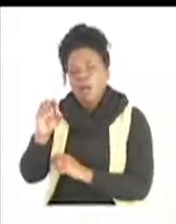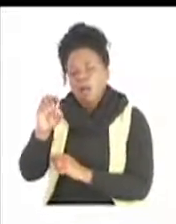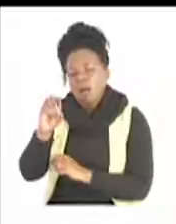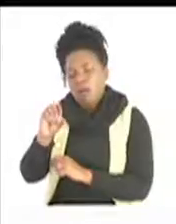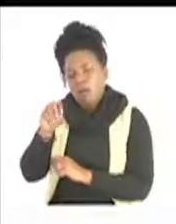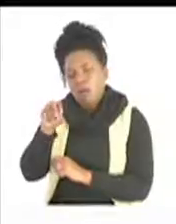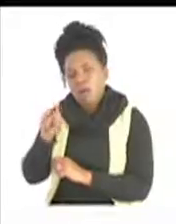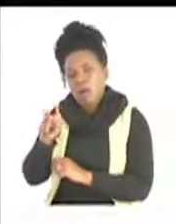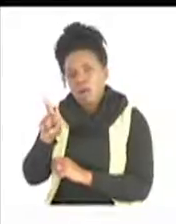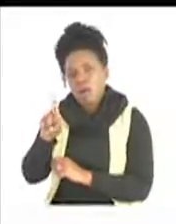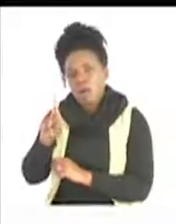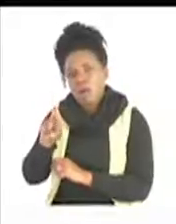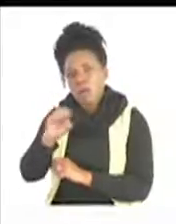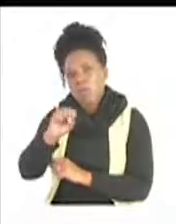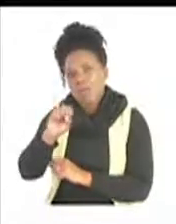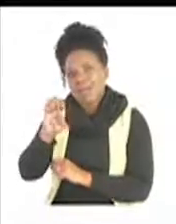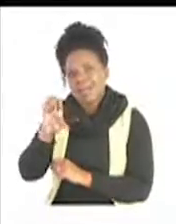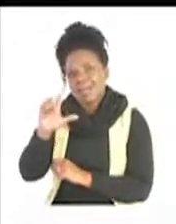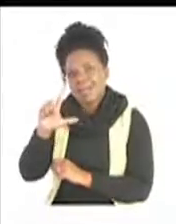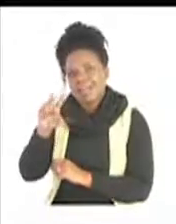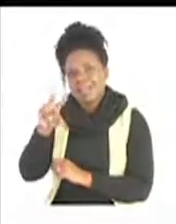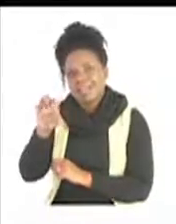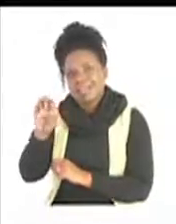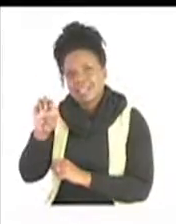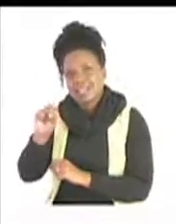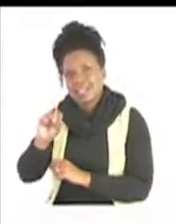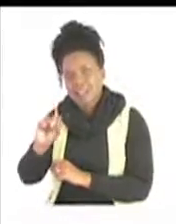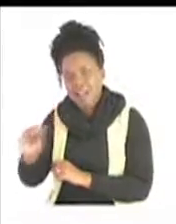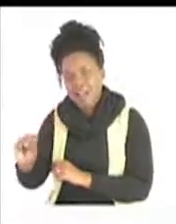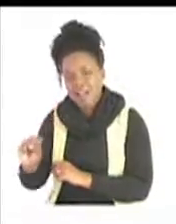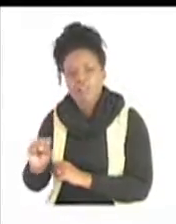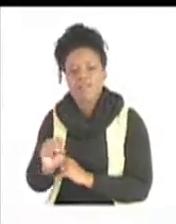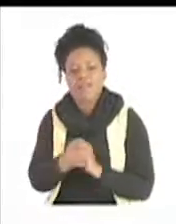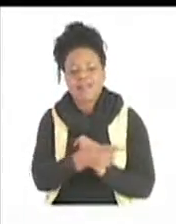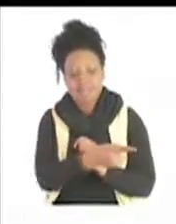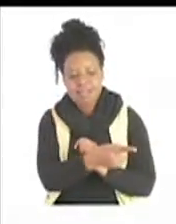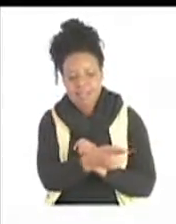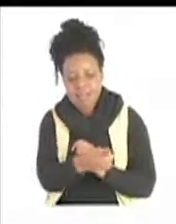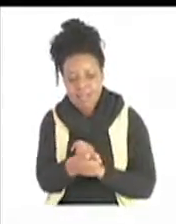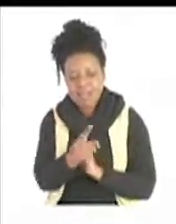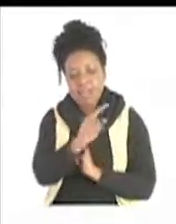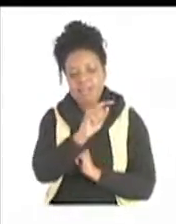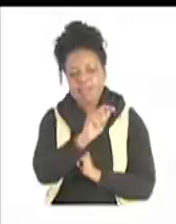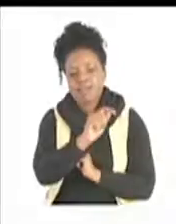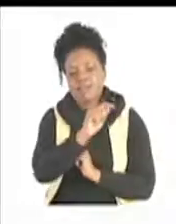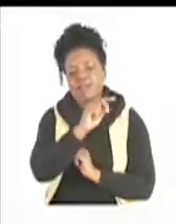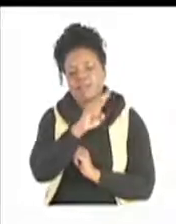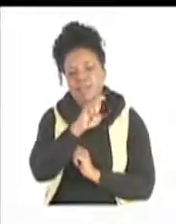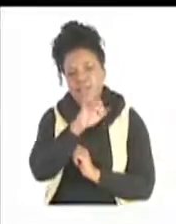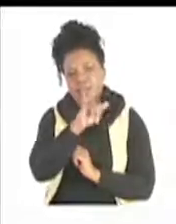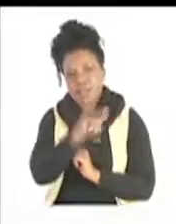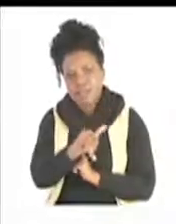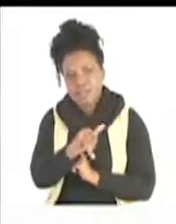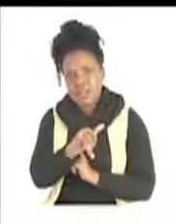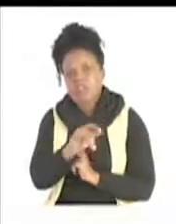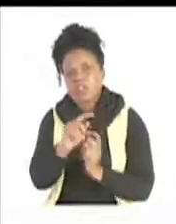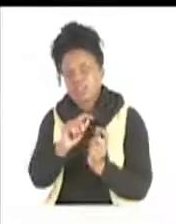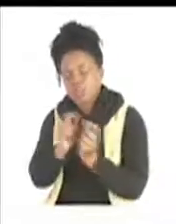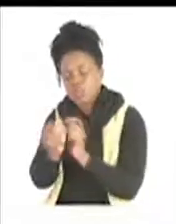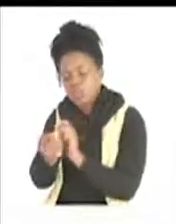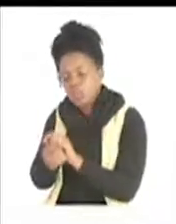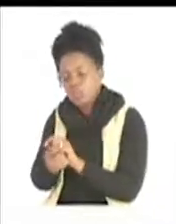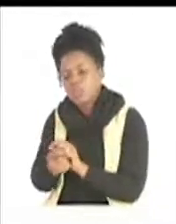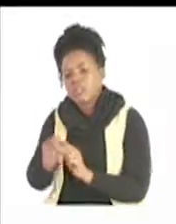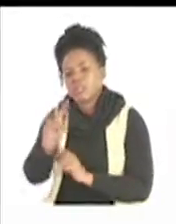and personal pronouns, and this is just to show you how we use it in a sentence. Chanel, do you